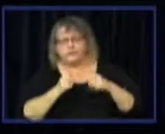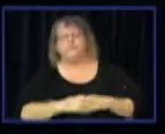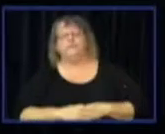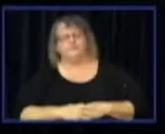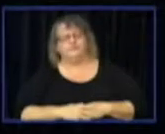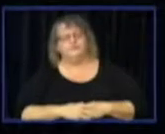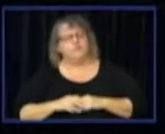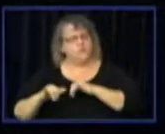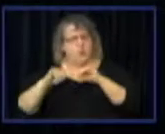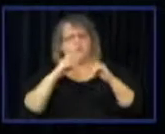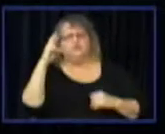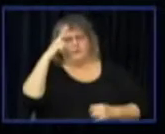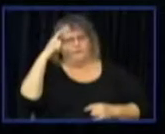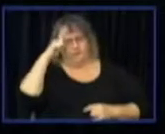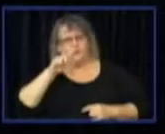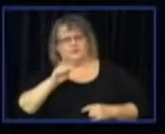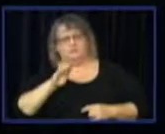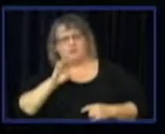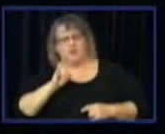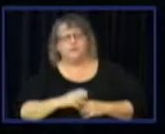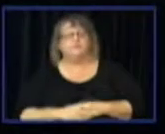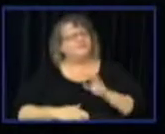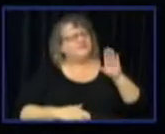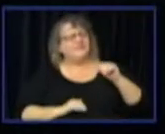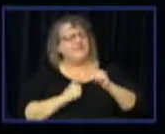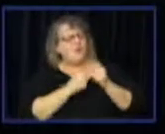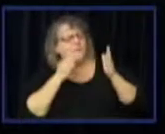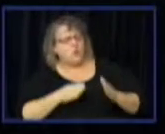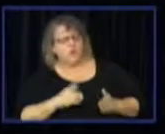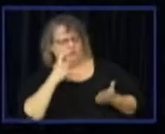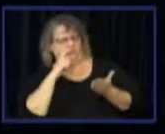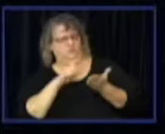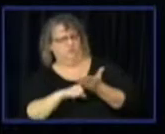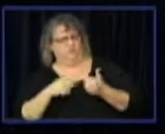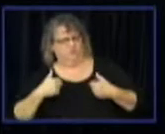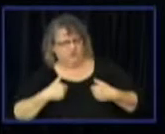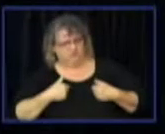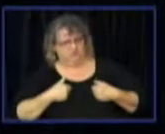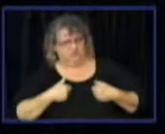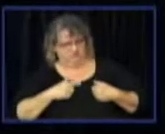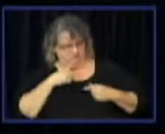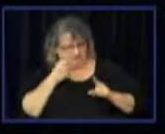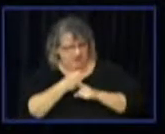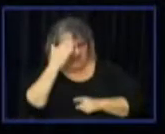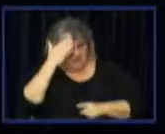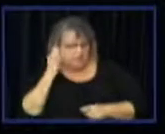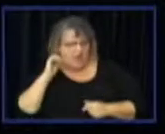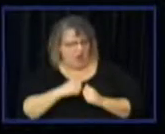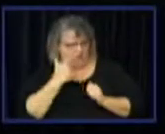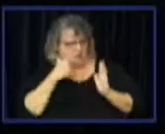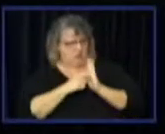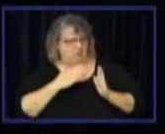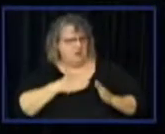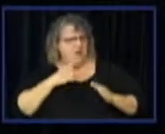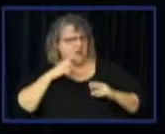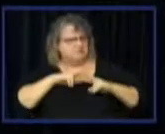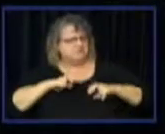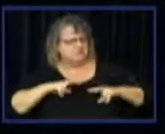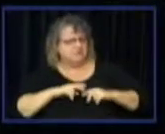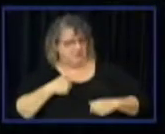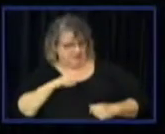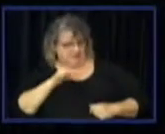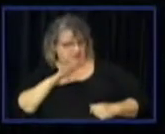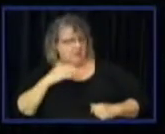is a common cause also. So how could someone tell if they've had a traumatic brain injury? You've mentioned a variety